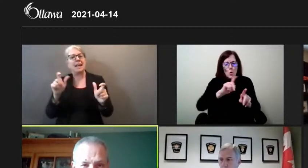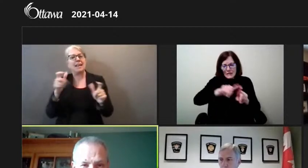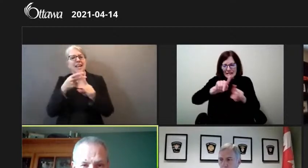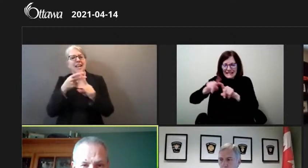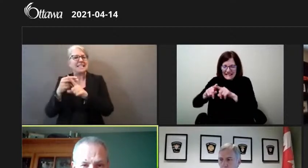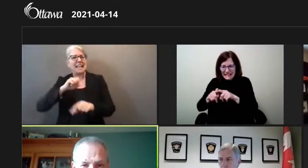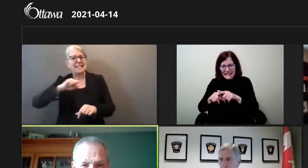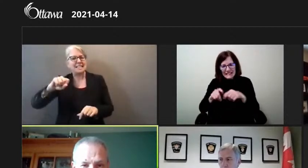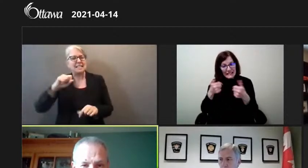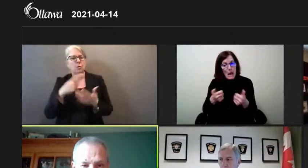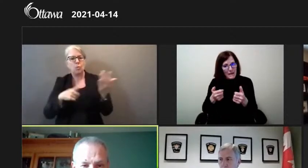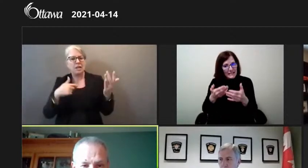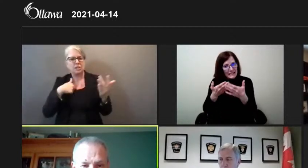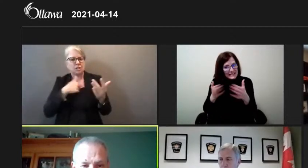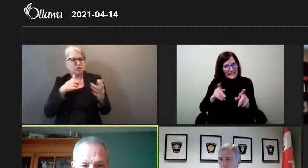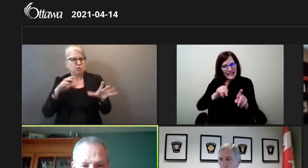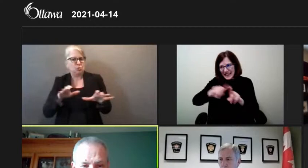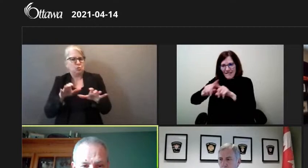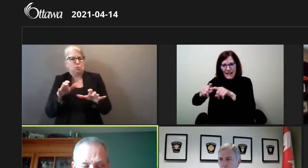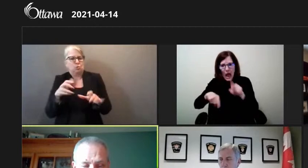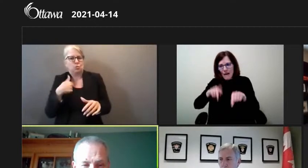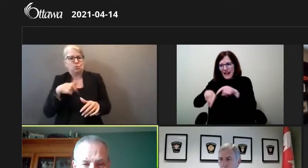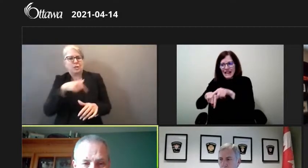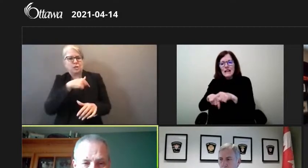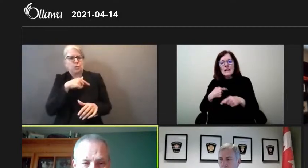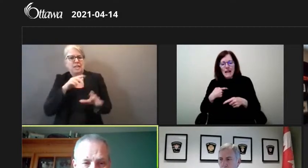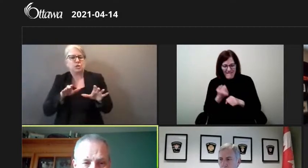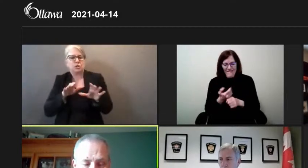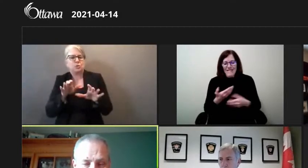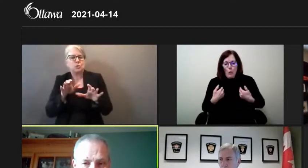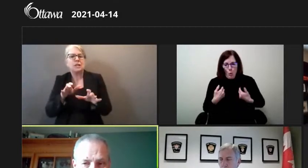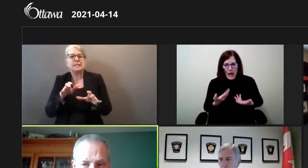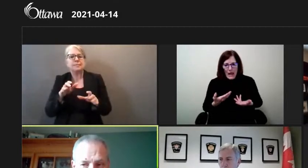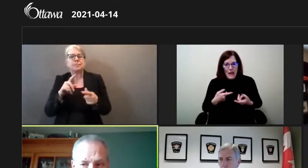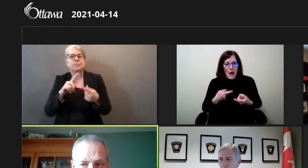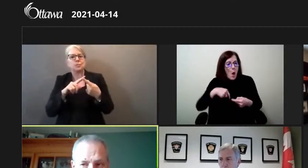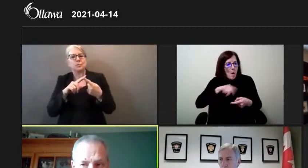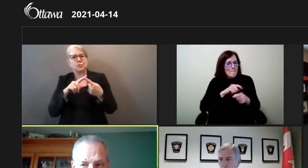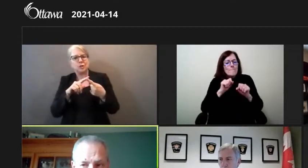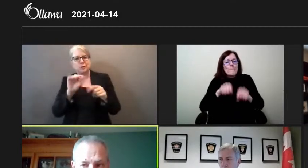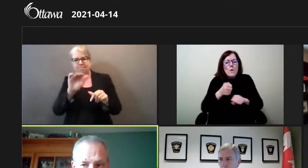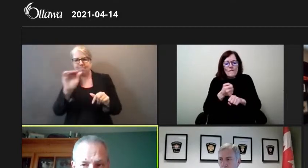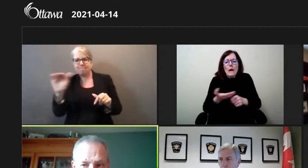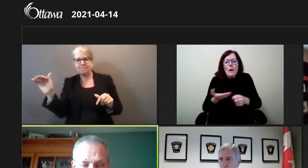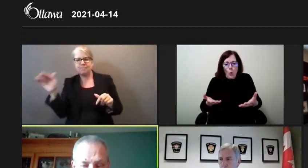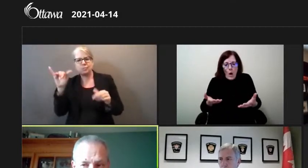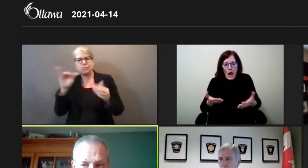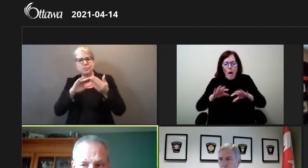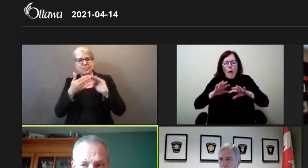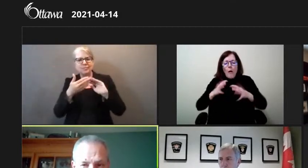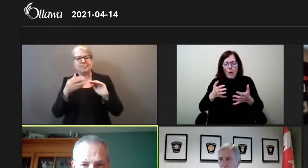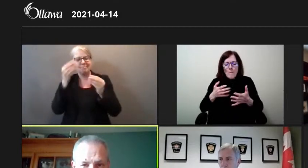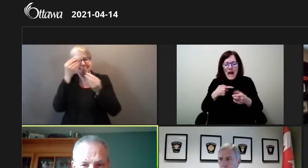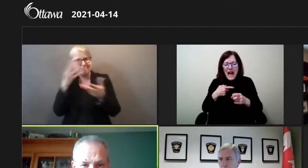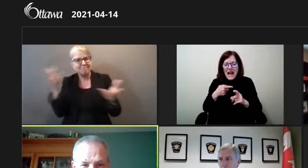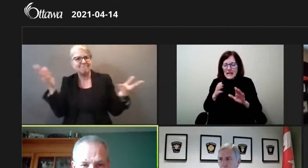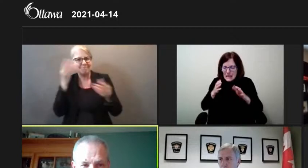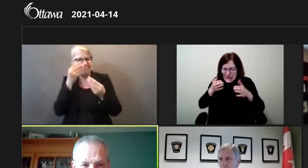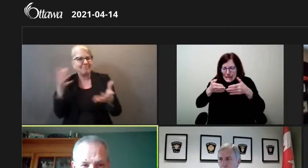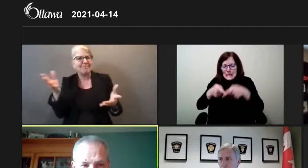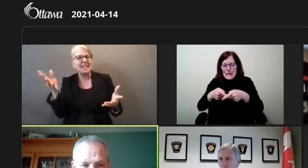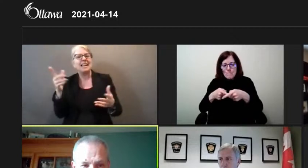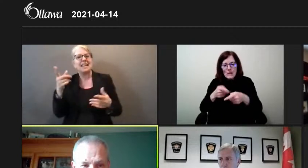What do I do? What does Councillor Hart, what do we do in order to hit those neighborhoods and to get the message out that people should